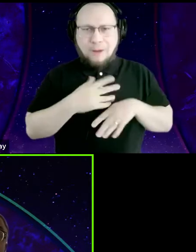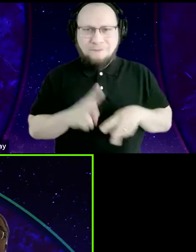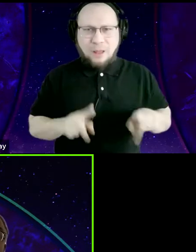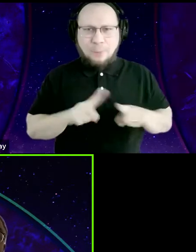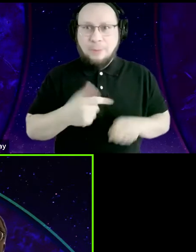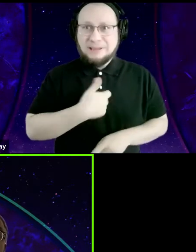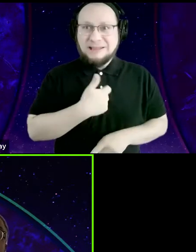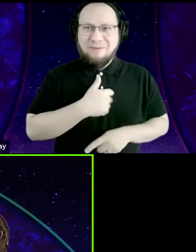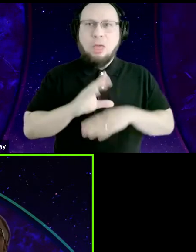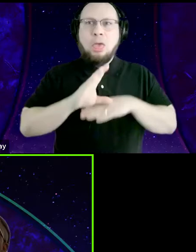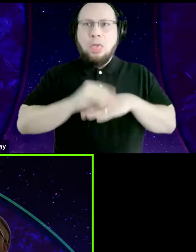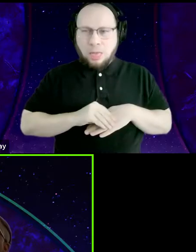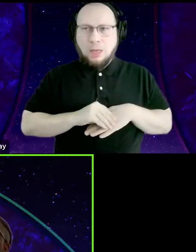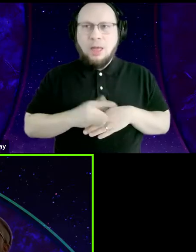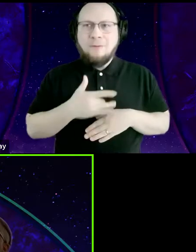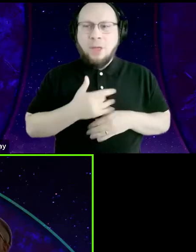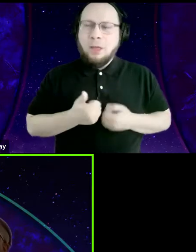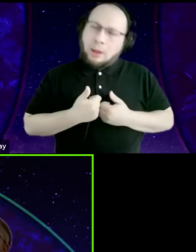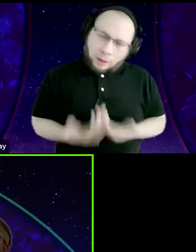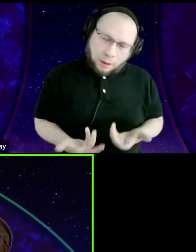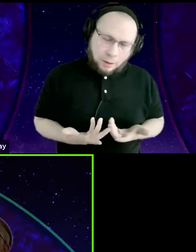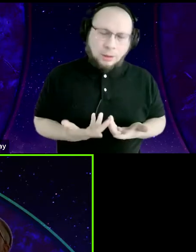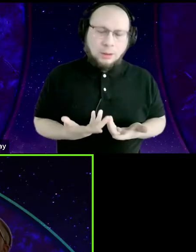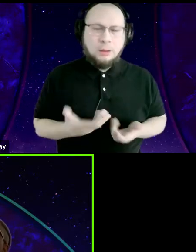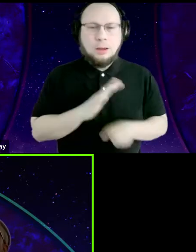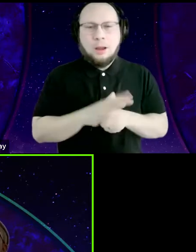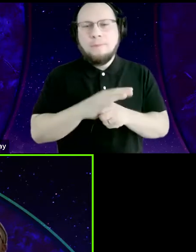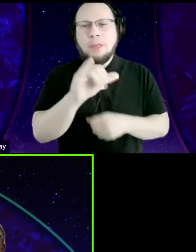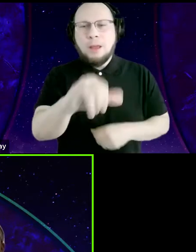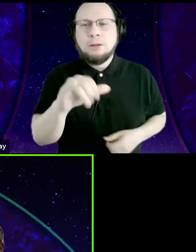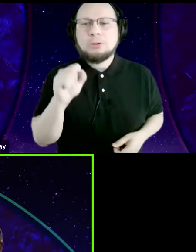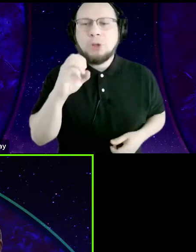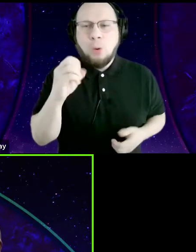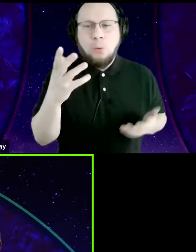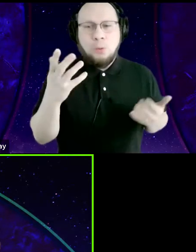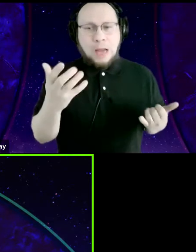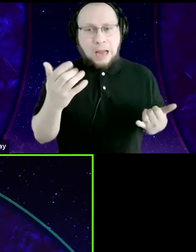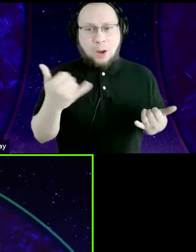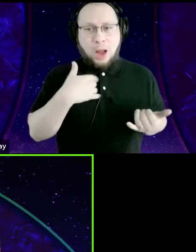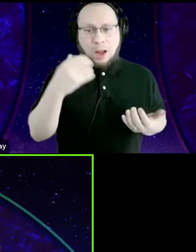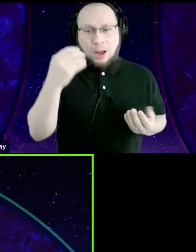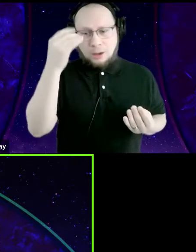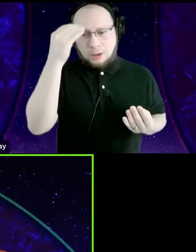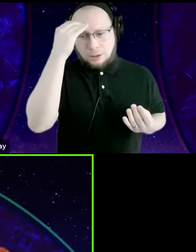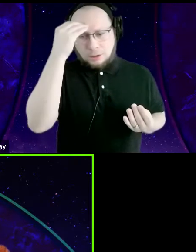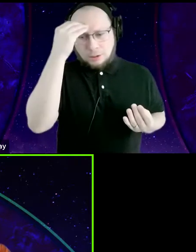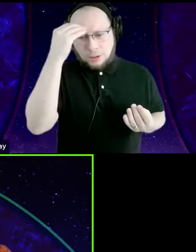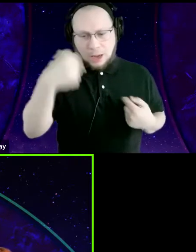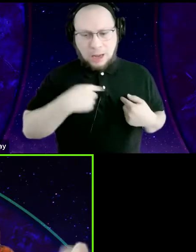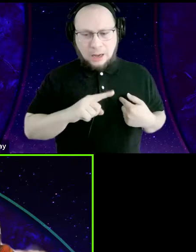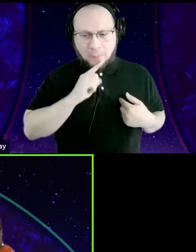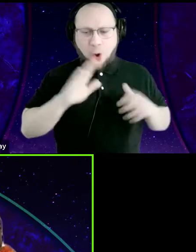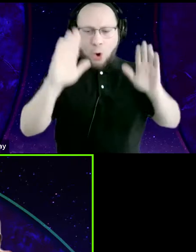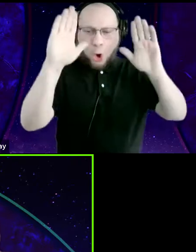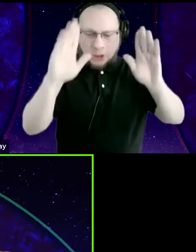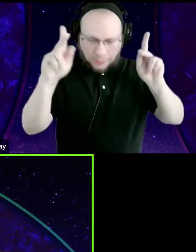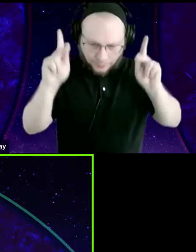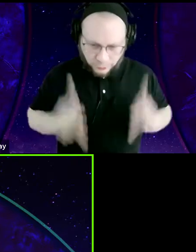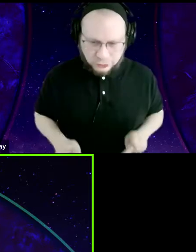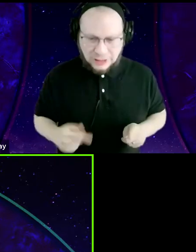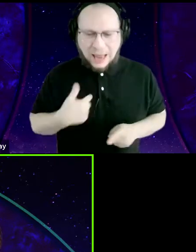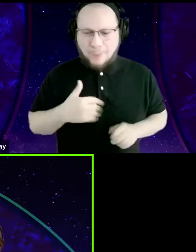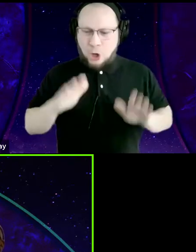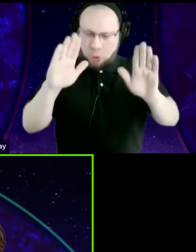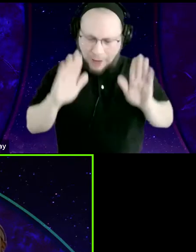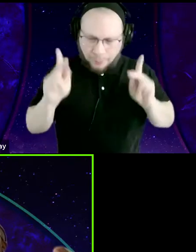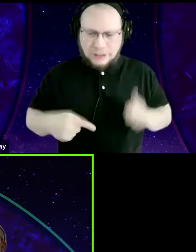comes from a place of weariness. And so once I realized that I'm an awesome person, like actually just a really great